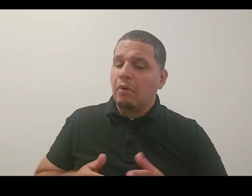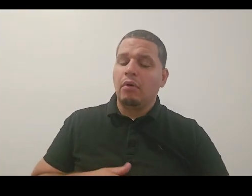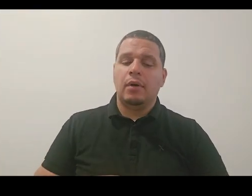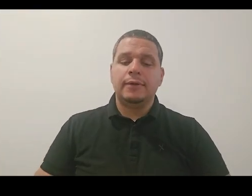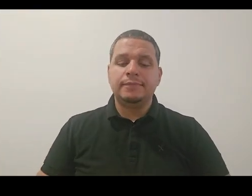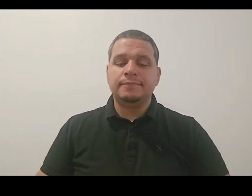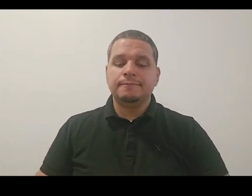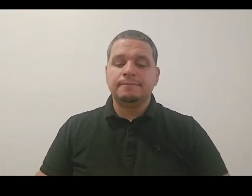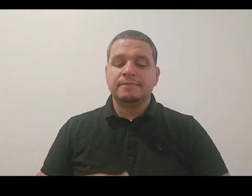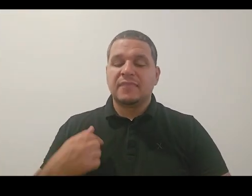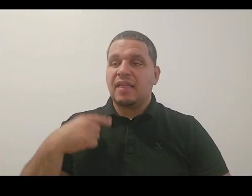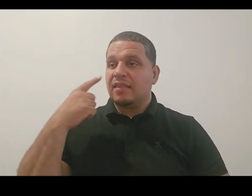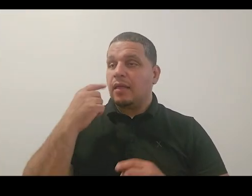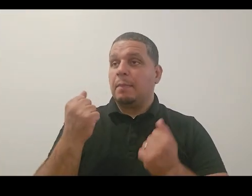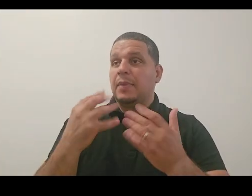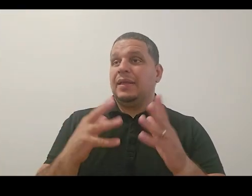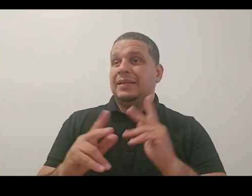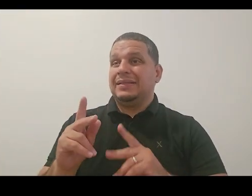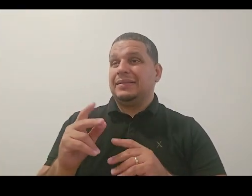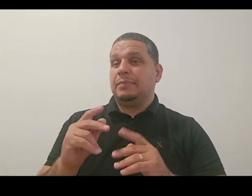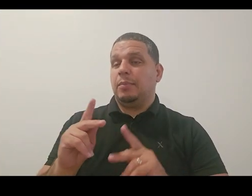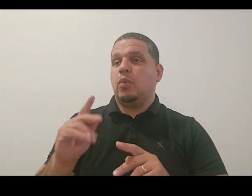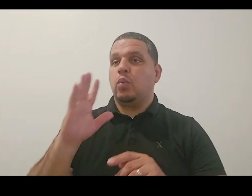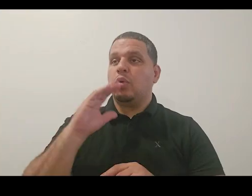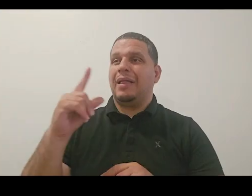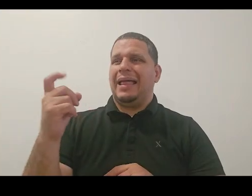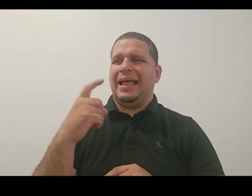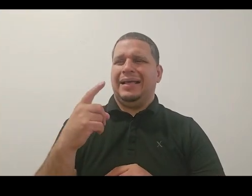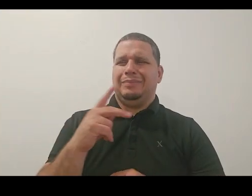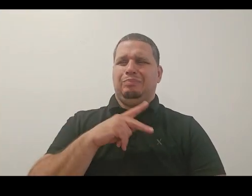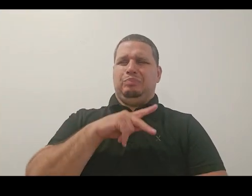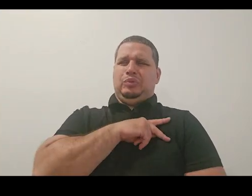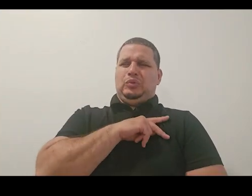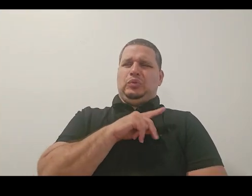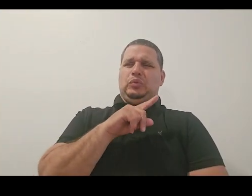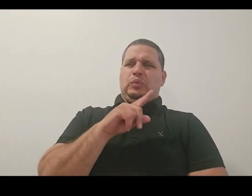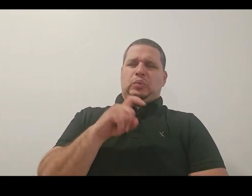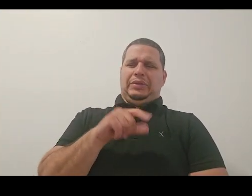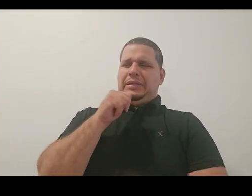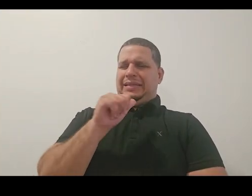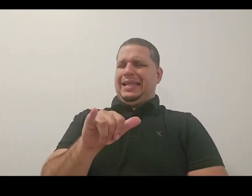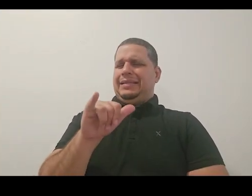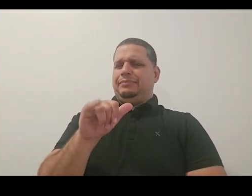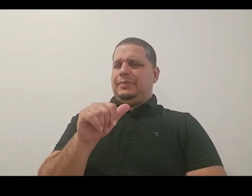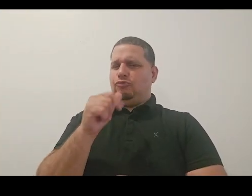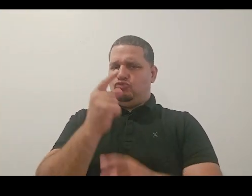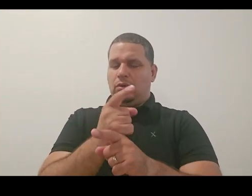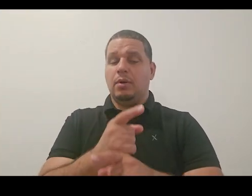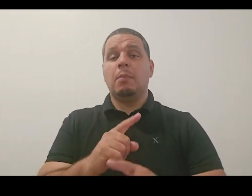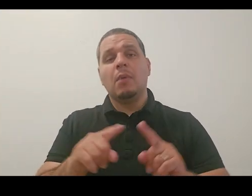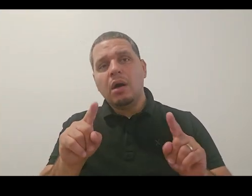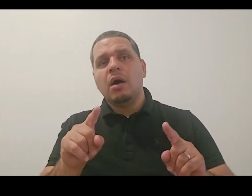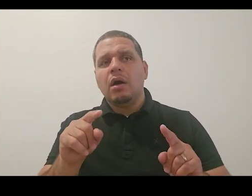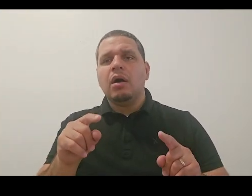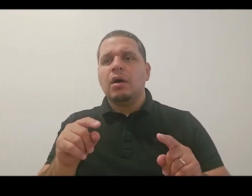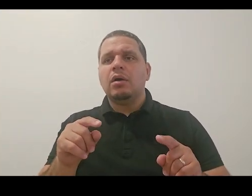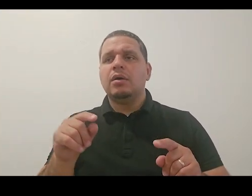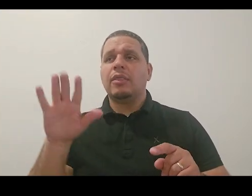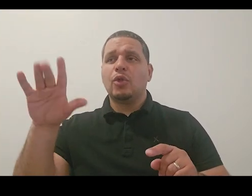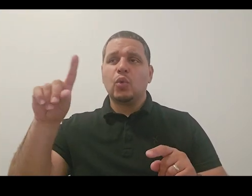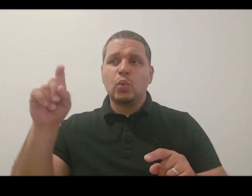comes from a place of curiosity. Um, I mean, a lot of times people will ask really basic questions. And that's not okay.